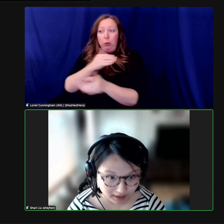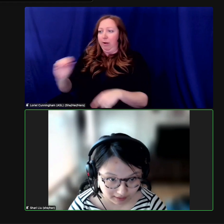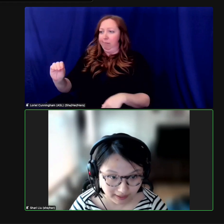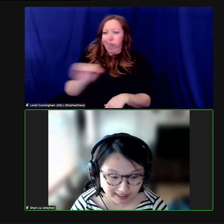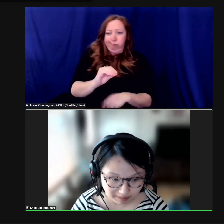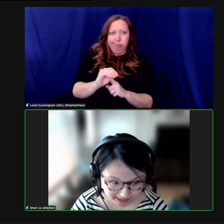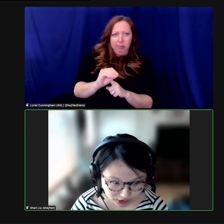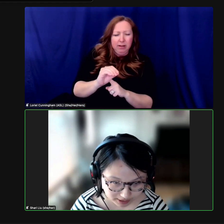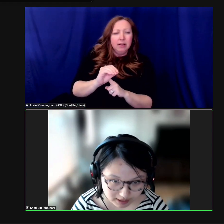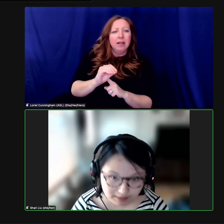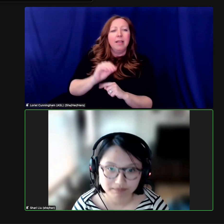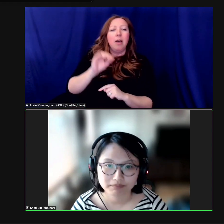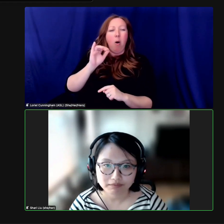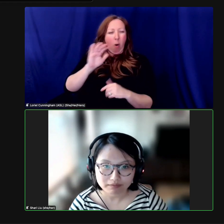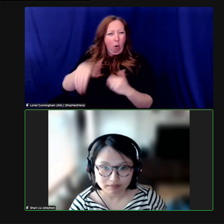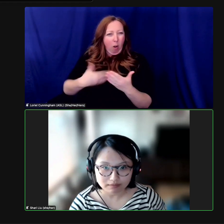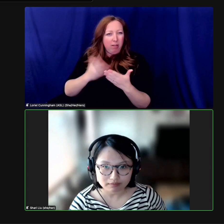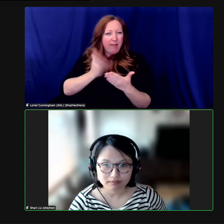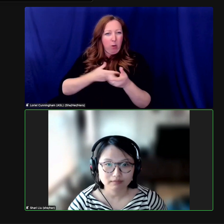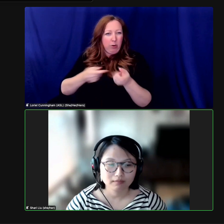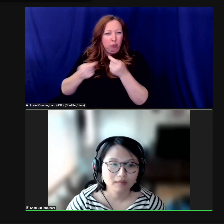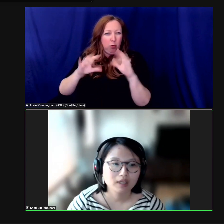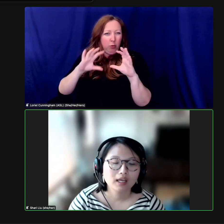obvious alternative explanations.